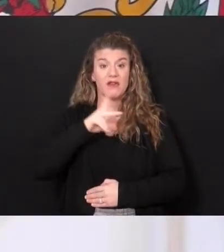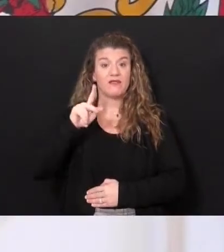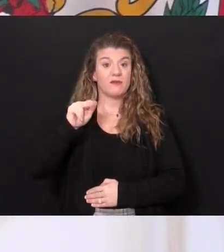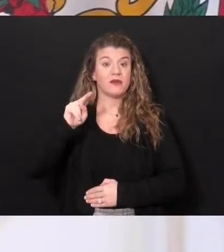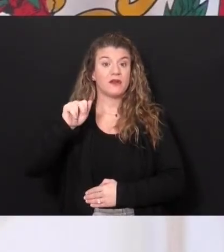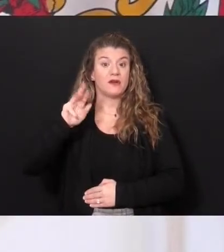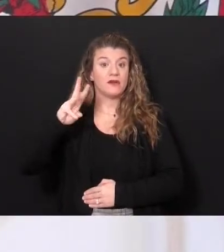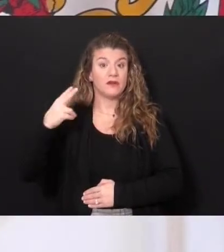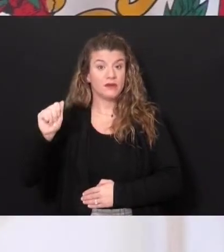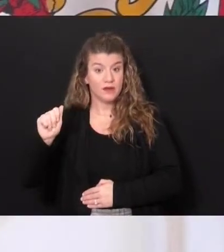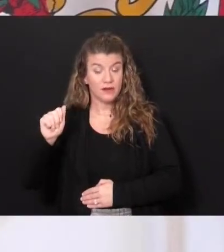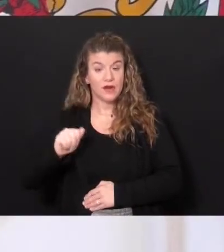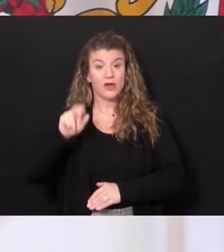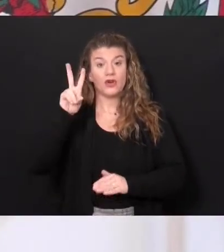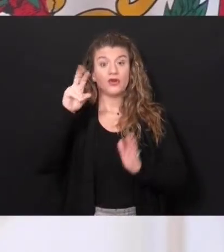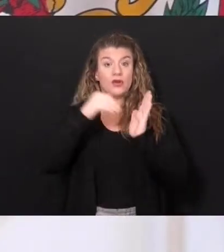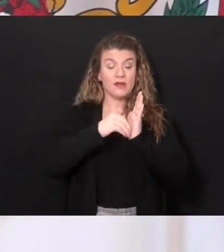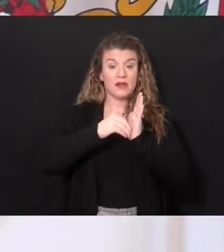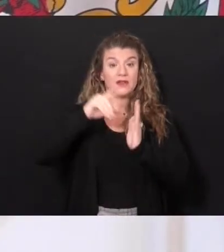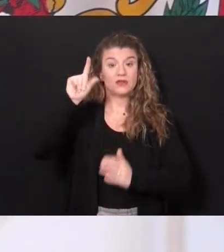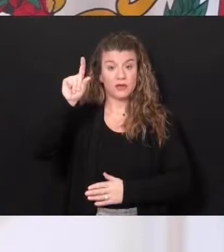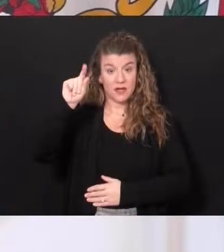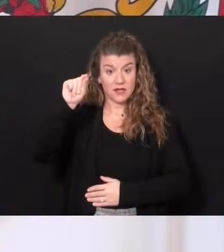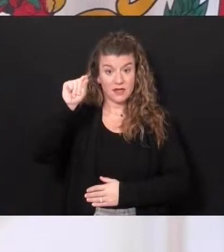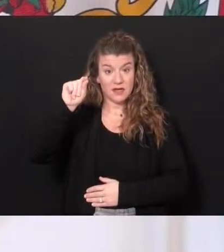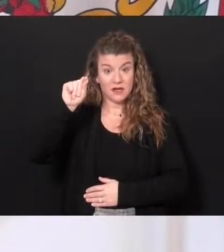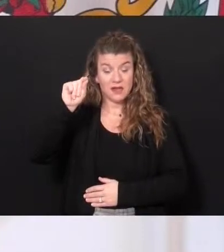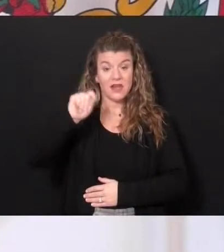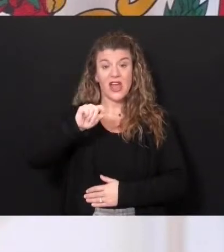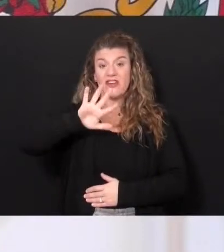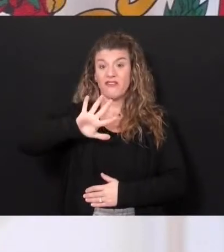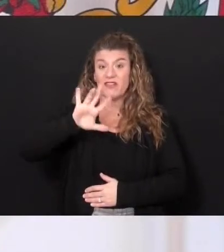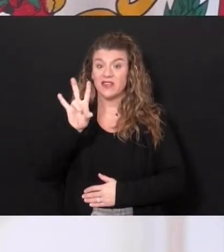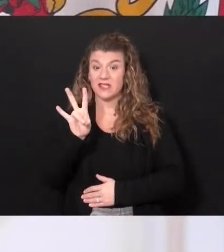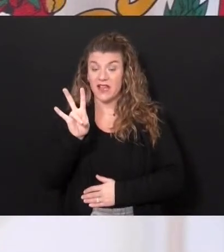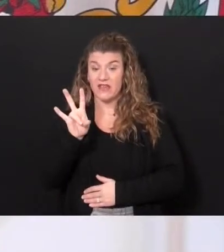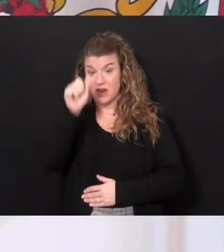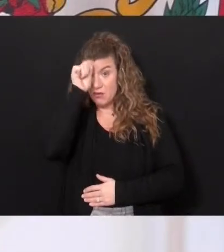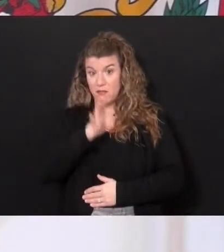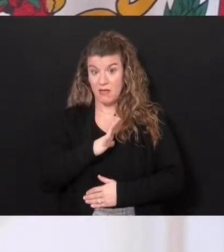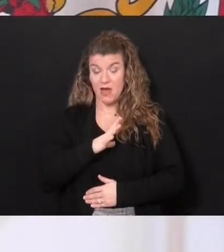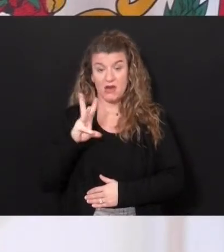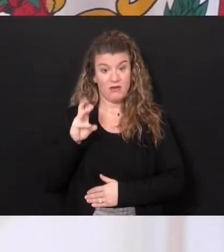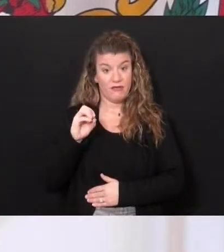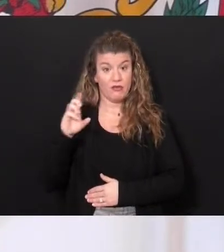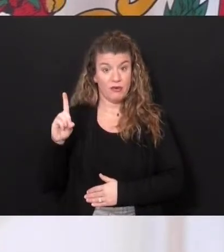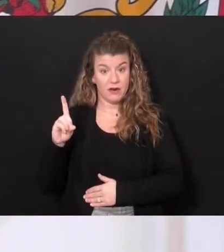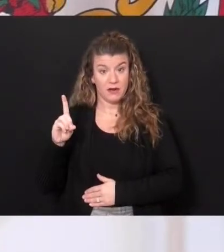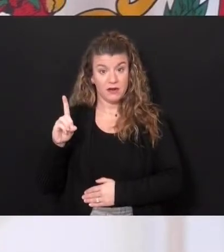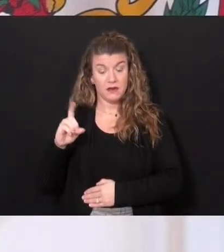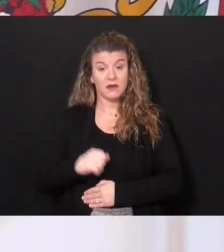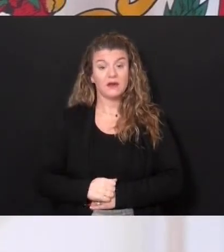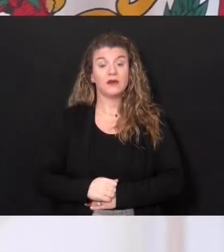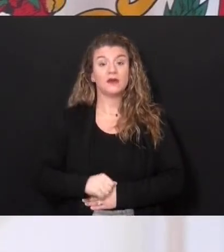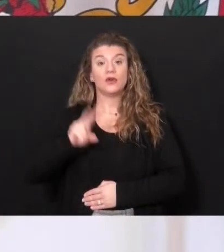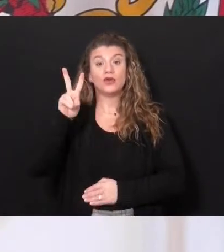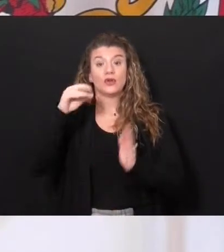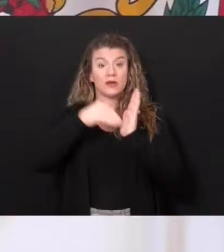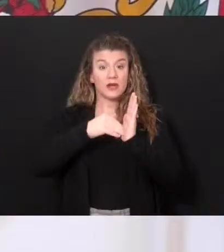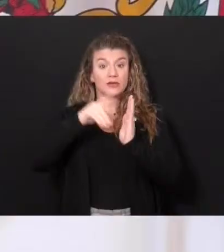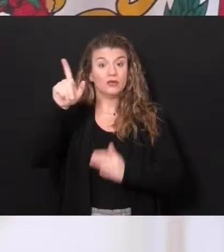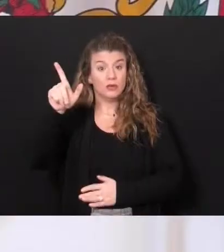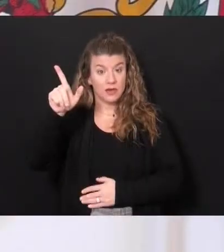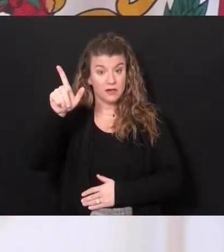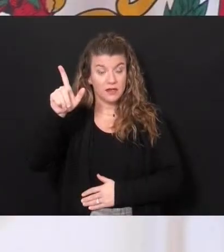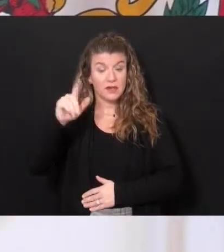Kanawha County. The 2020 death, a 57-year-old male from Wood County. The